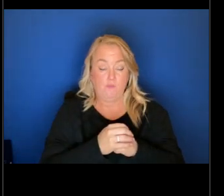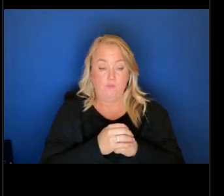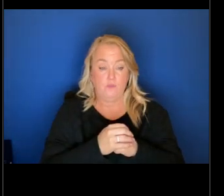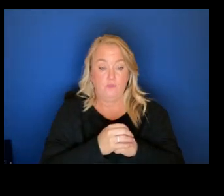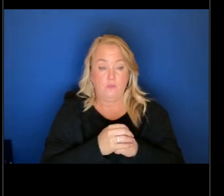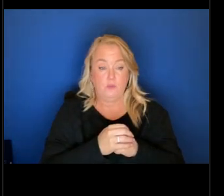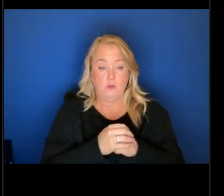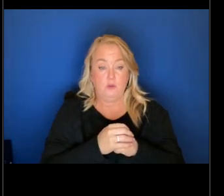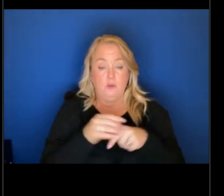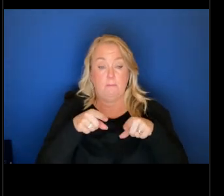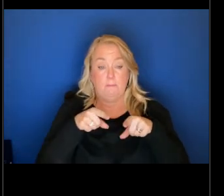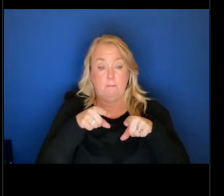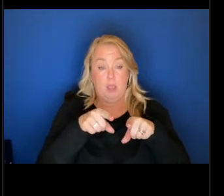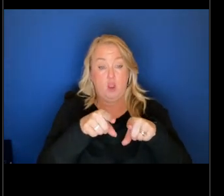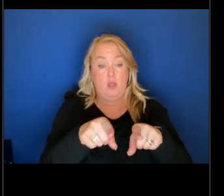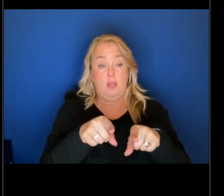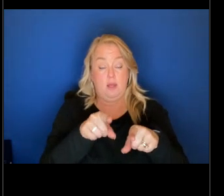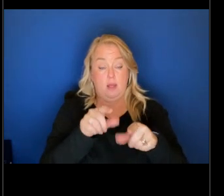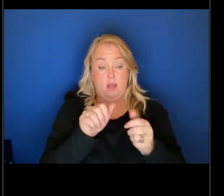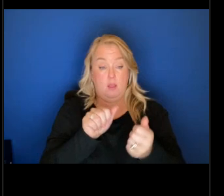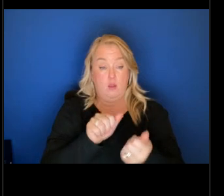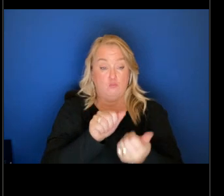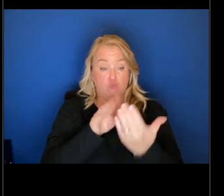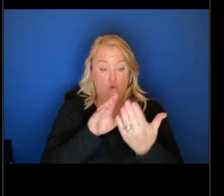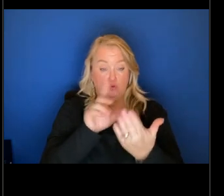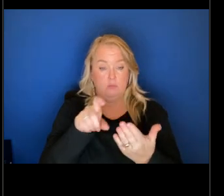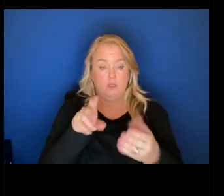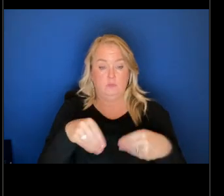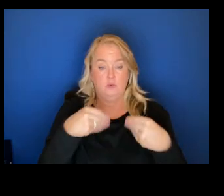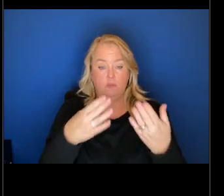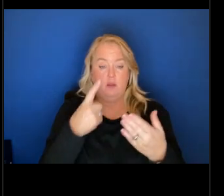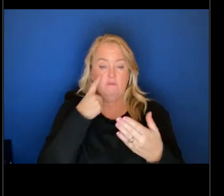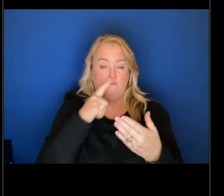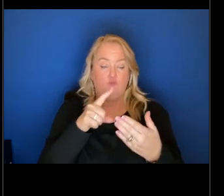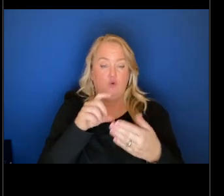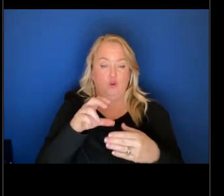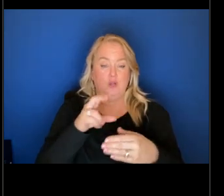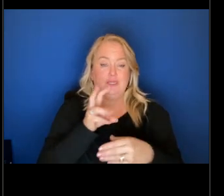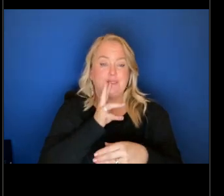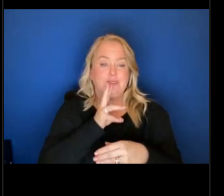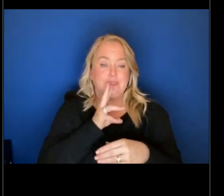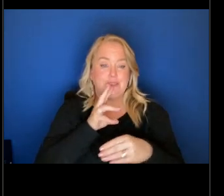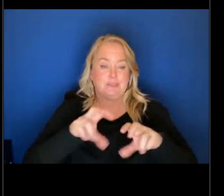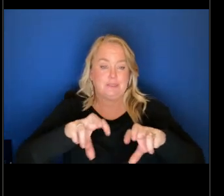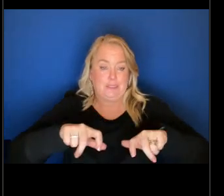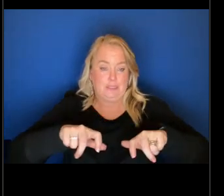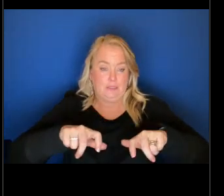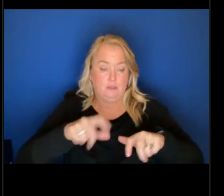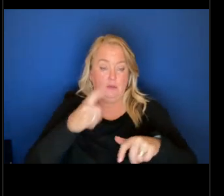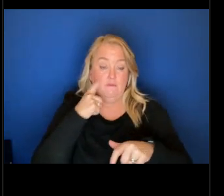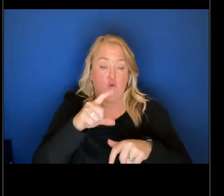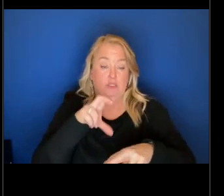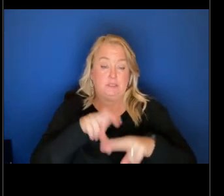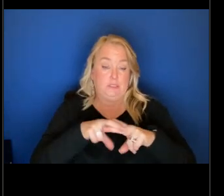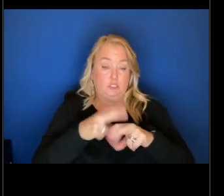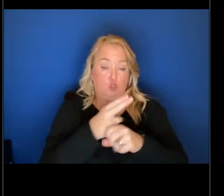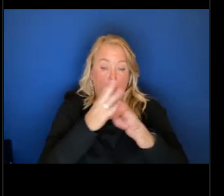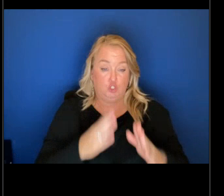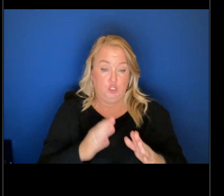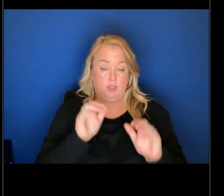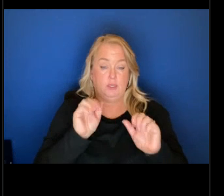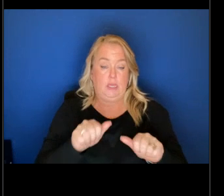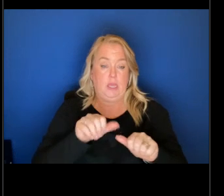A parallel approach must be provided at sinks so that a seated user can reach